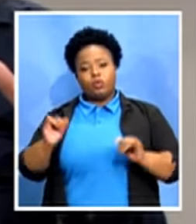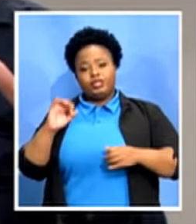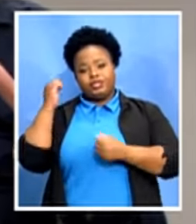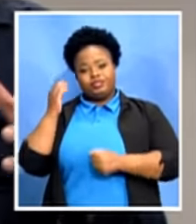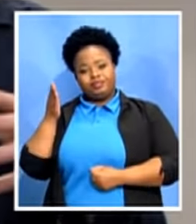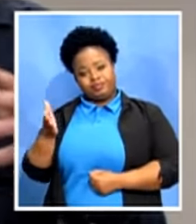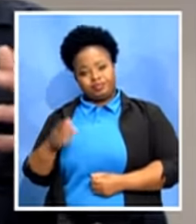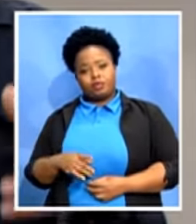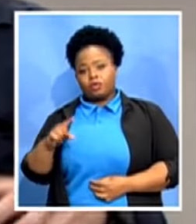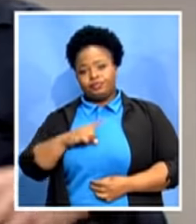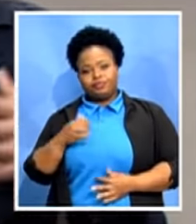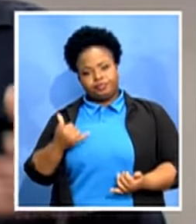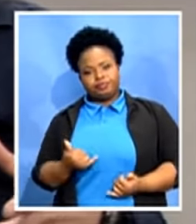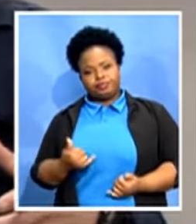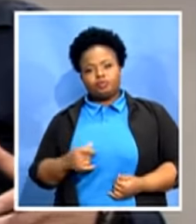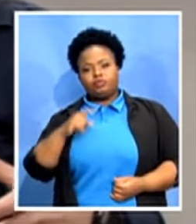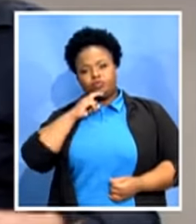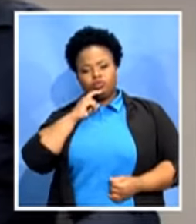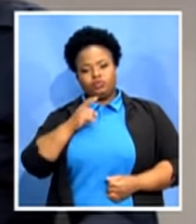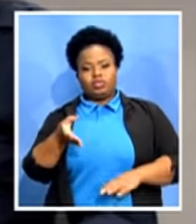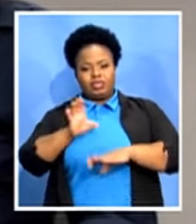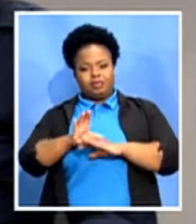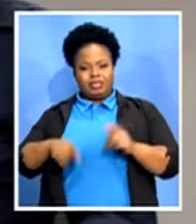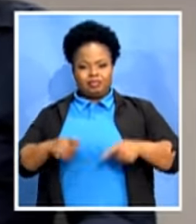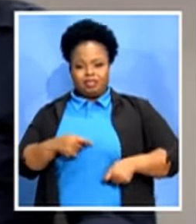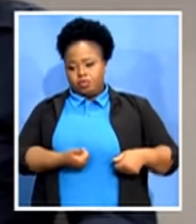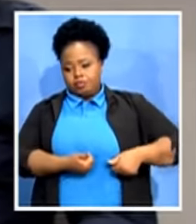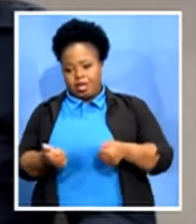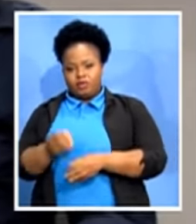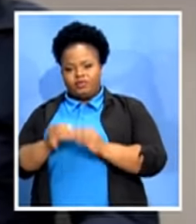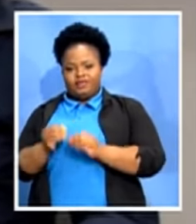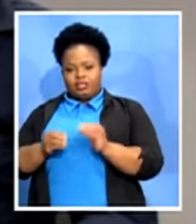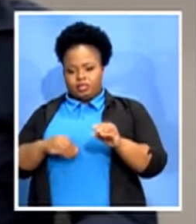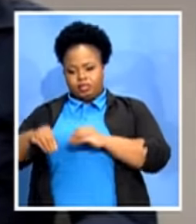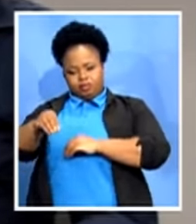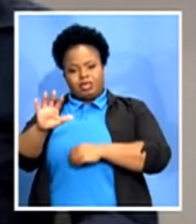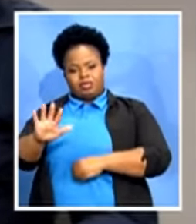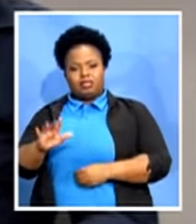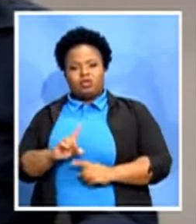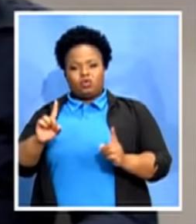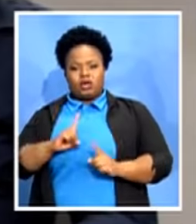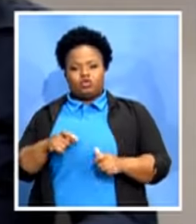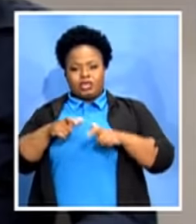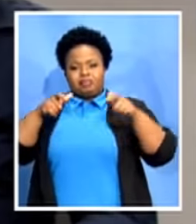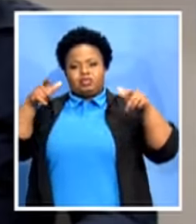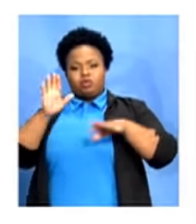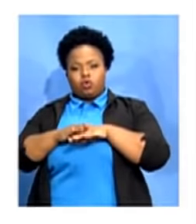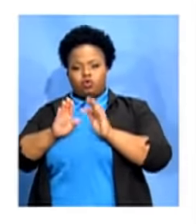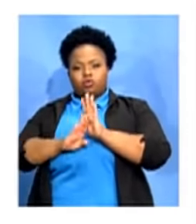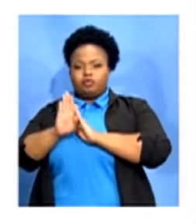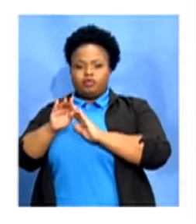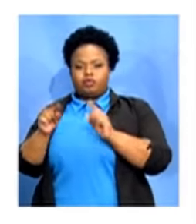capital expenditure to go back and repair and replace, as opposed to expanding and improving. And that is really a big